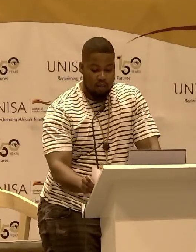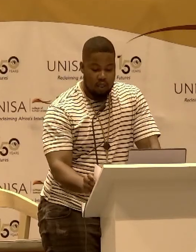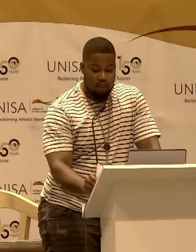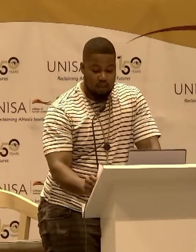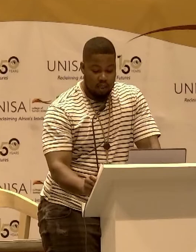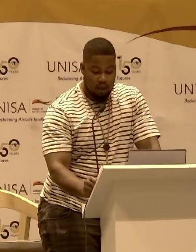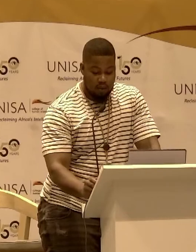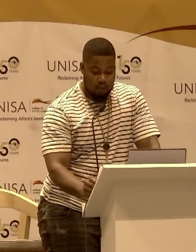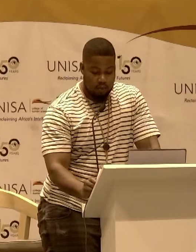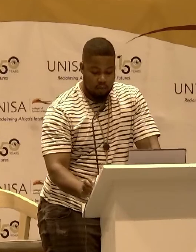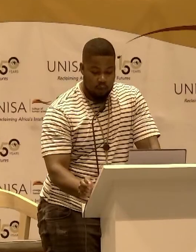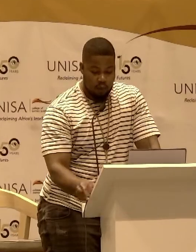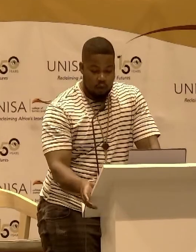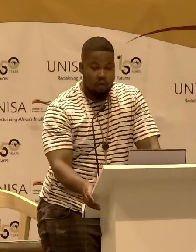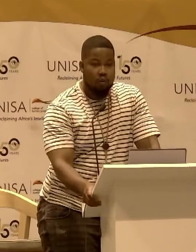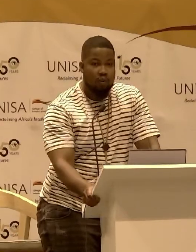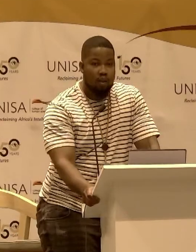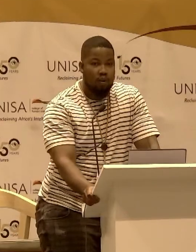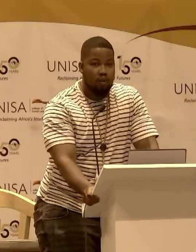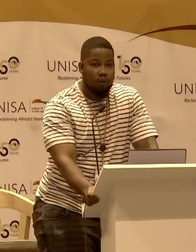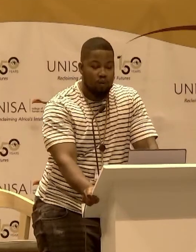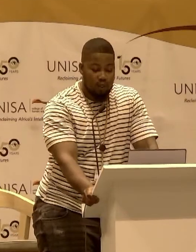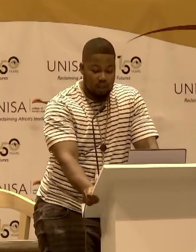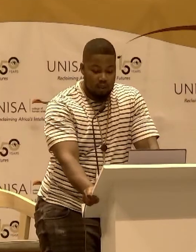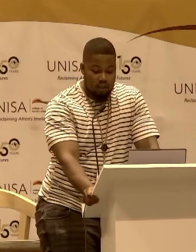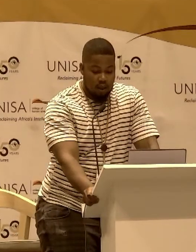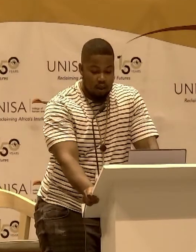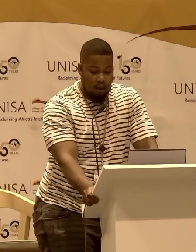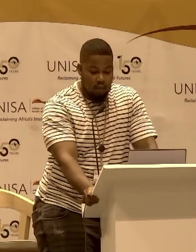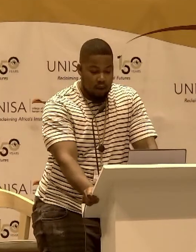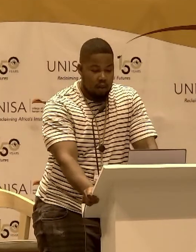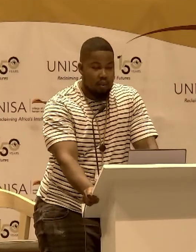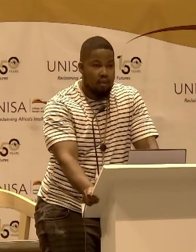Let me take this time to thank you for joining this